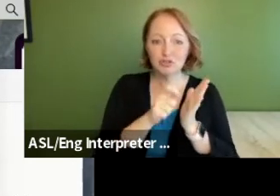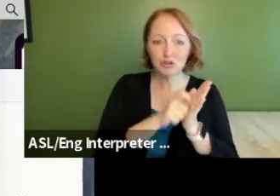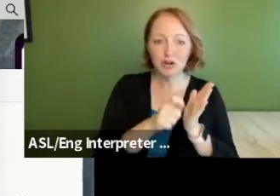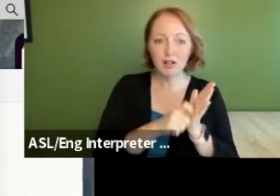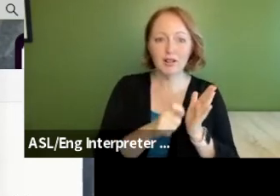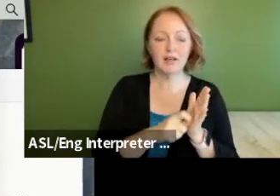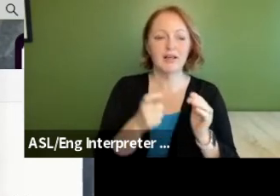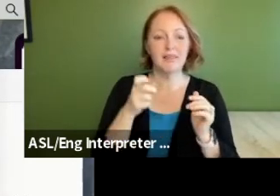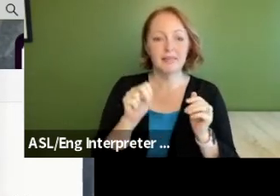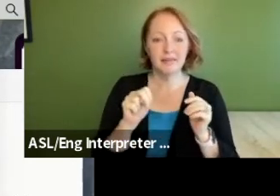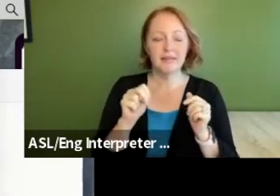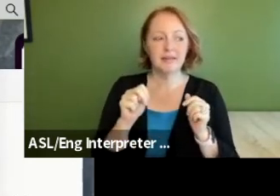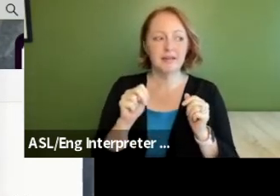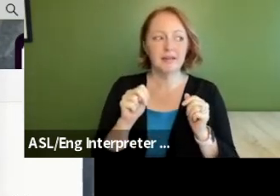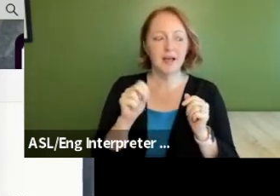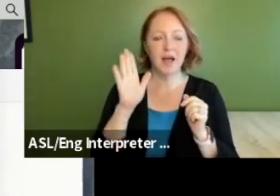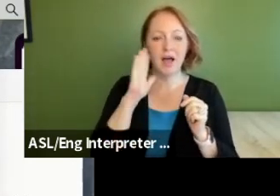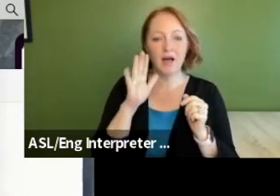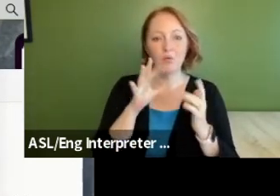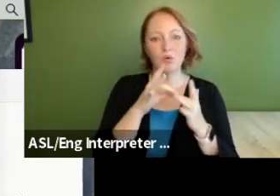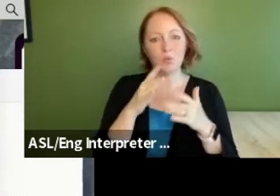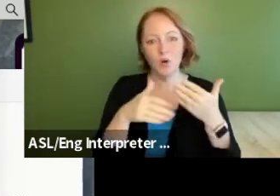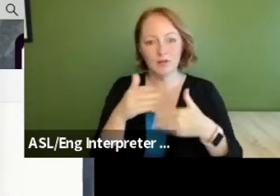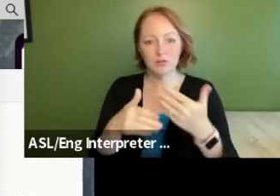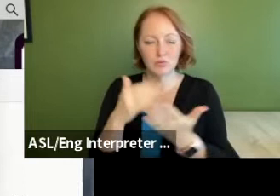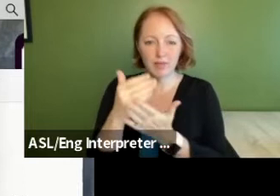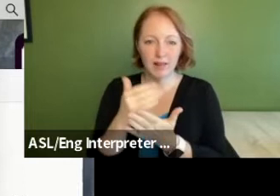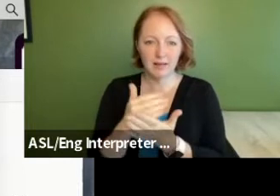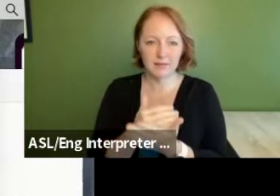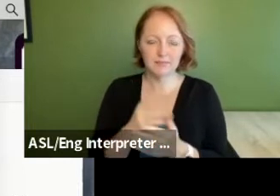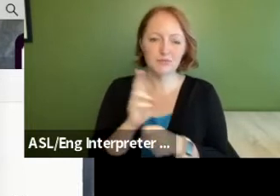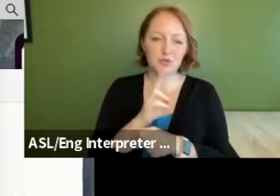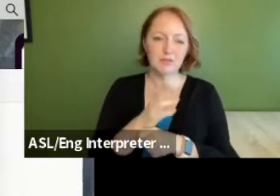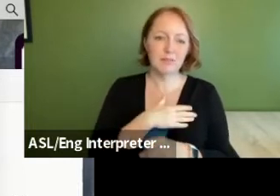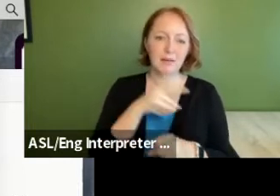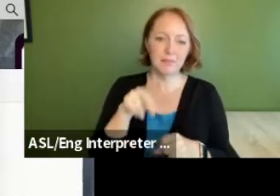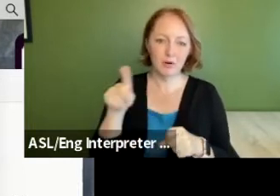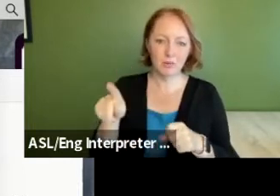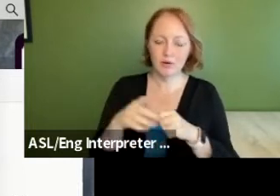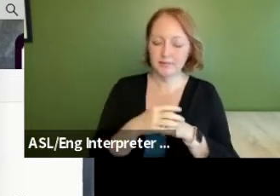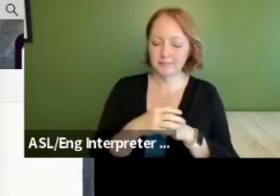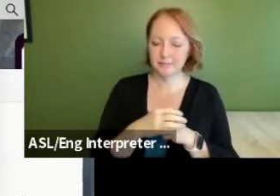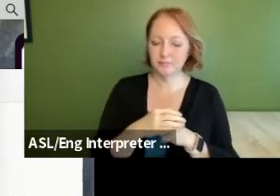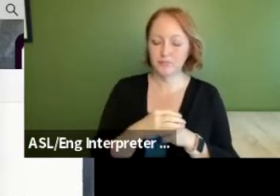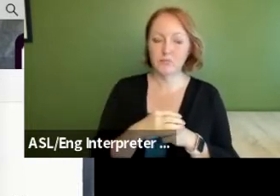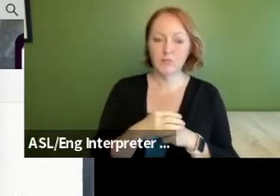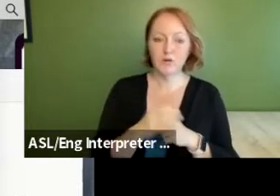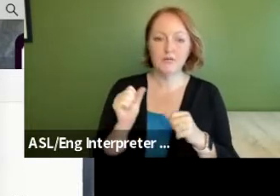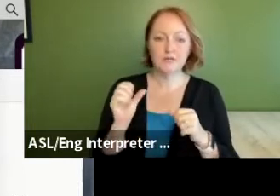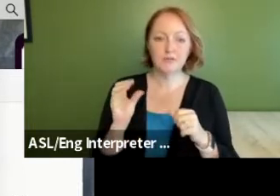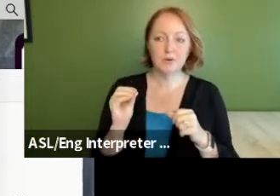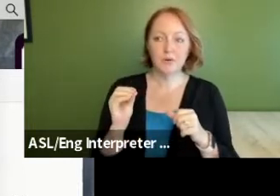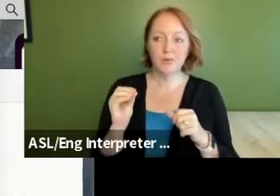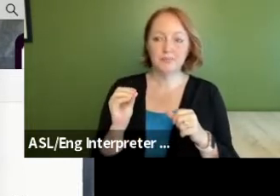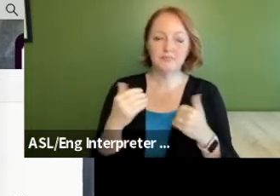then I'm going to walk us through my lesson using my PowerPoint. So